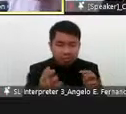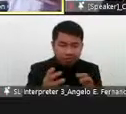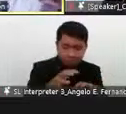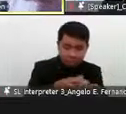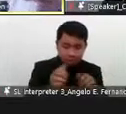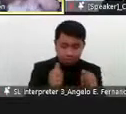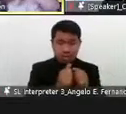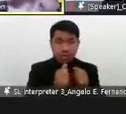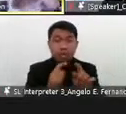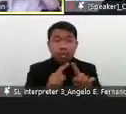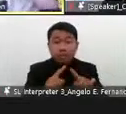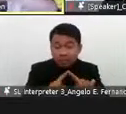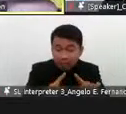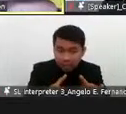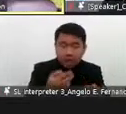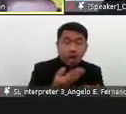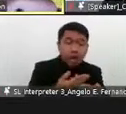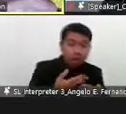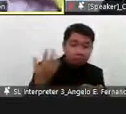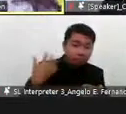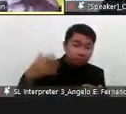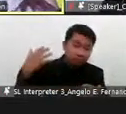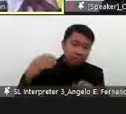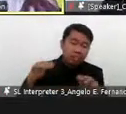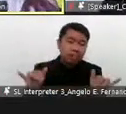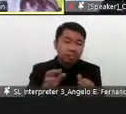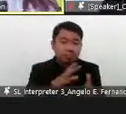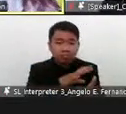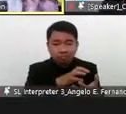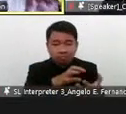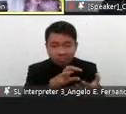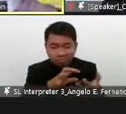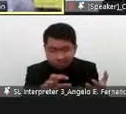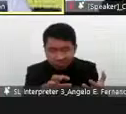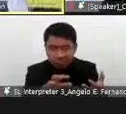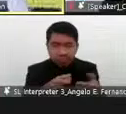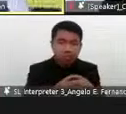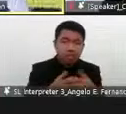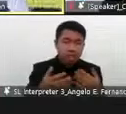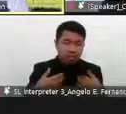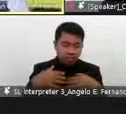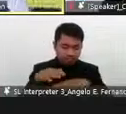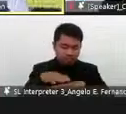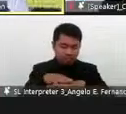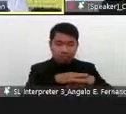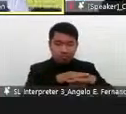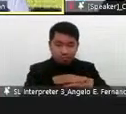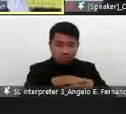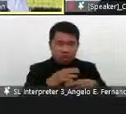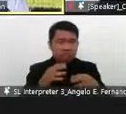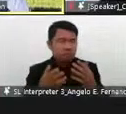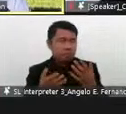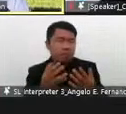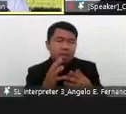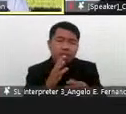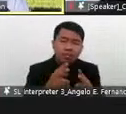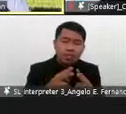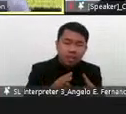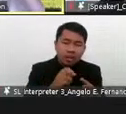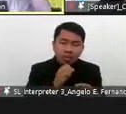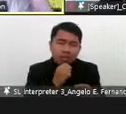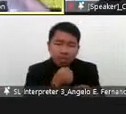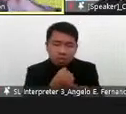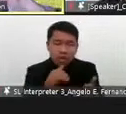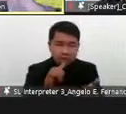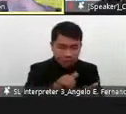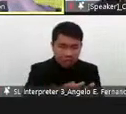rocks of earlier ages that are eroding away. So that land surface could have been somewhat even older than when they landed, but